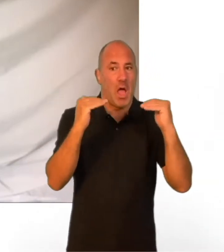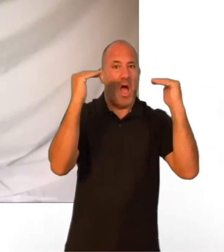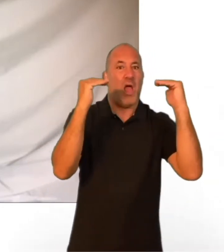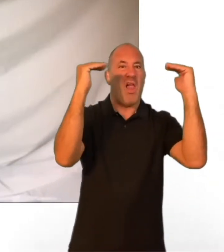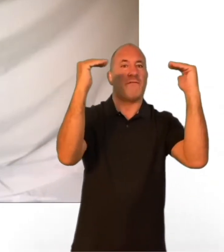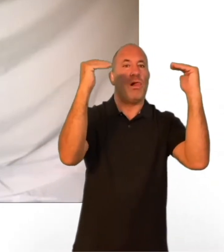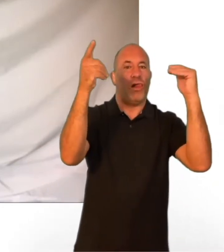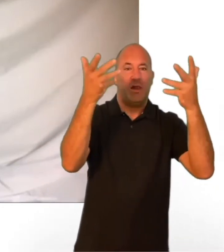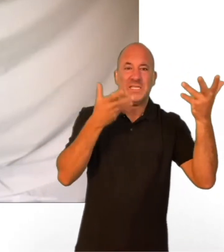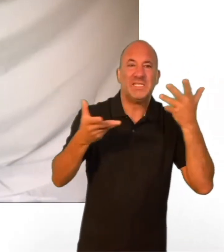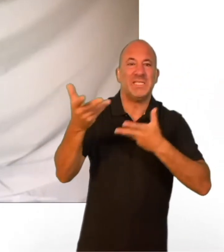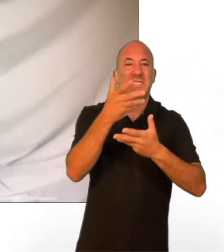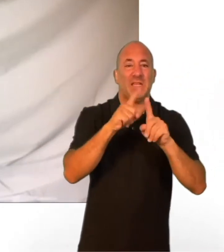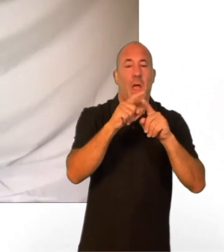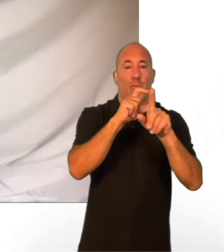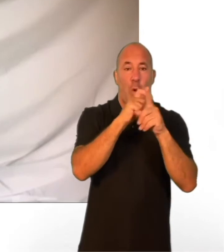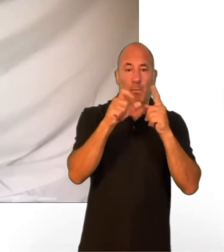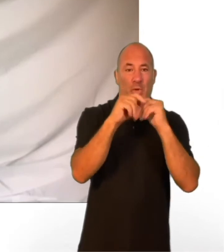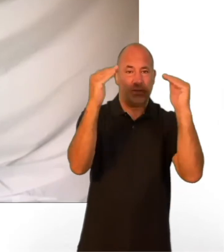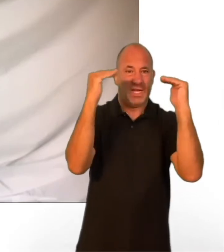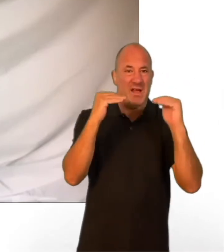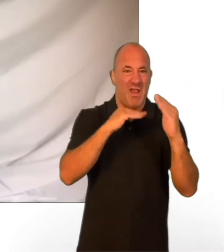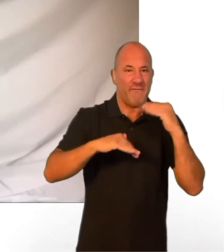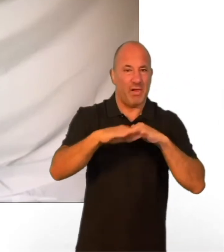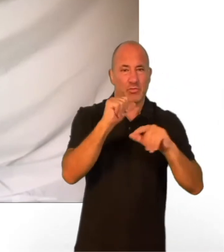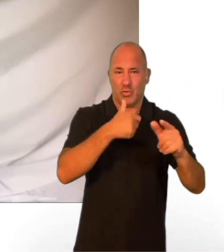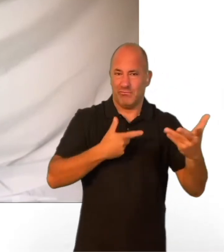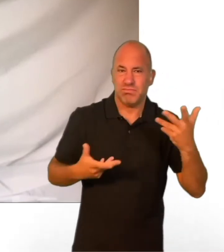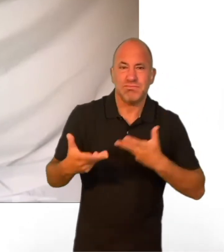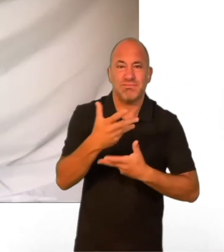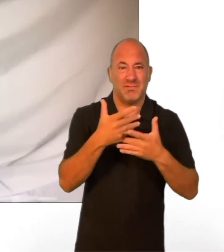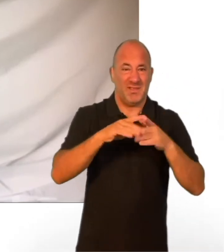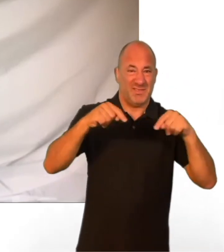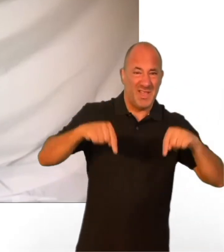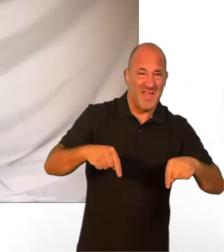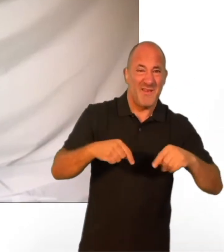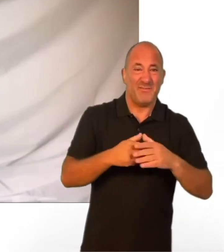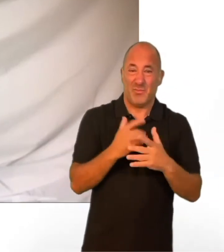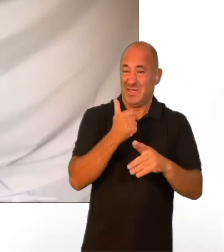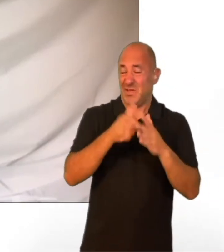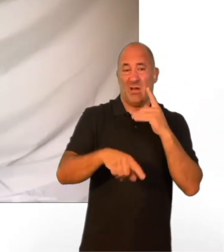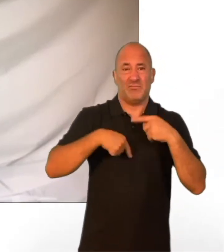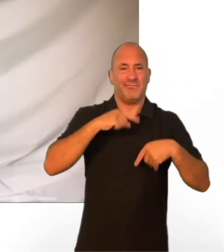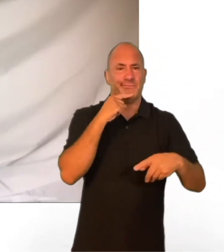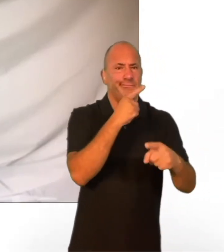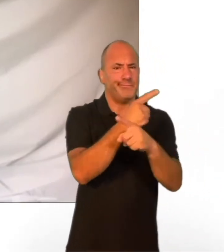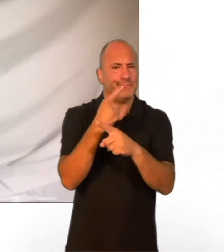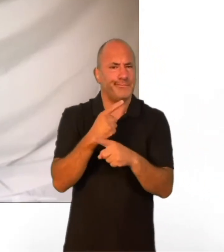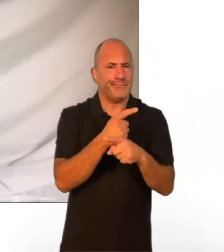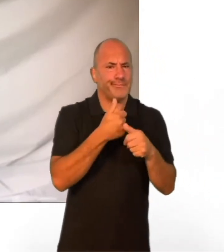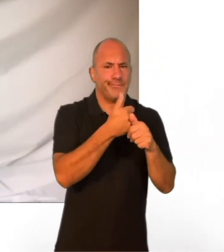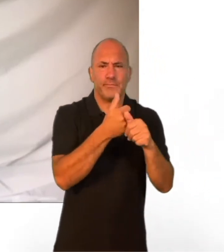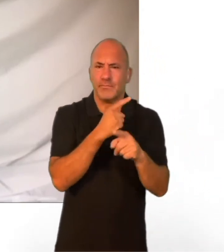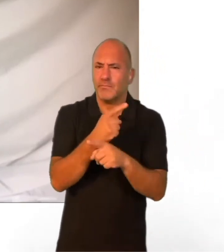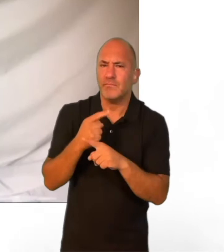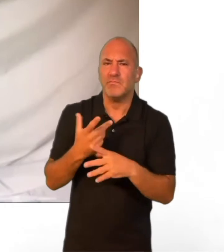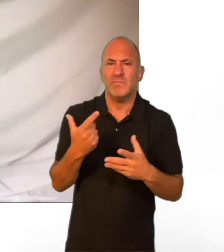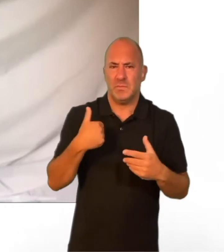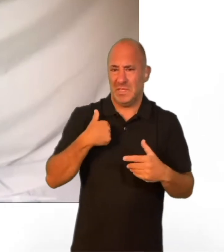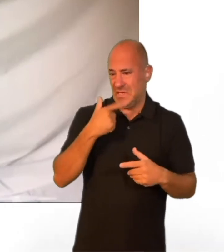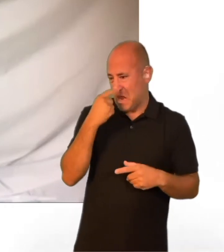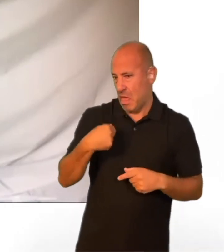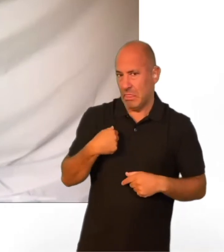to begin here and to begin with us just talking amongst ourselves, with us using our privilege and our energy and our capacities